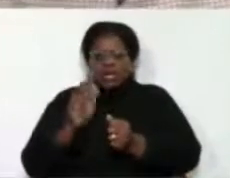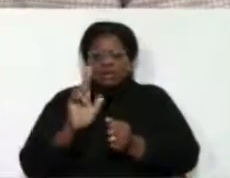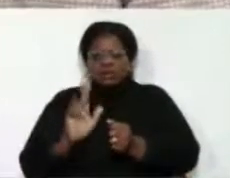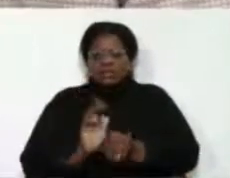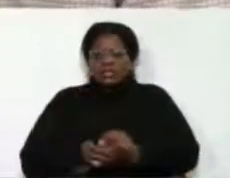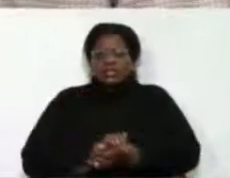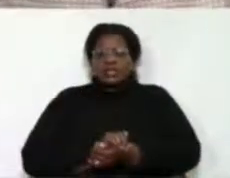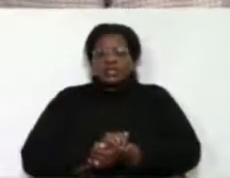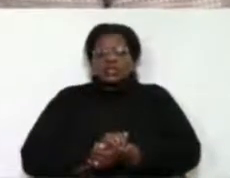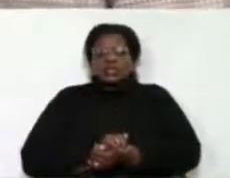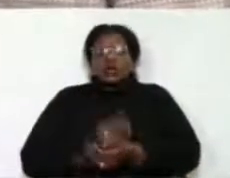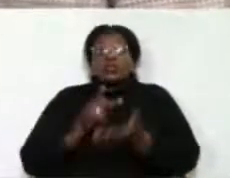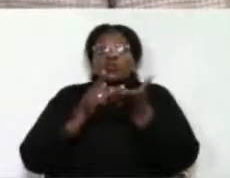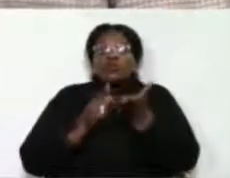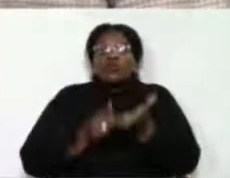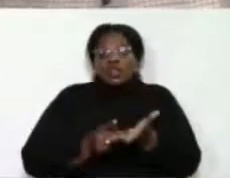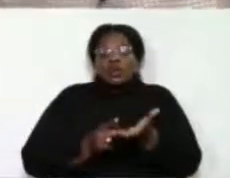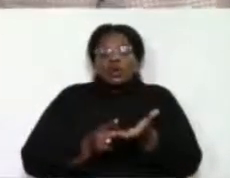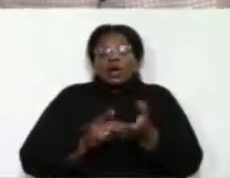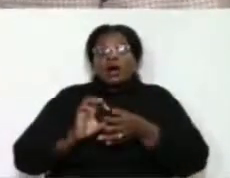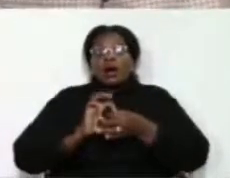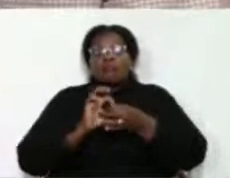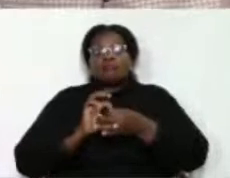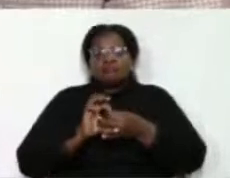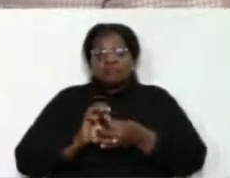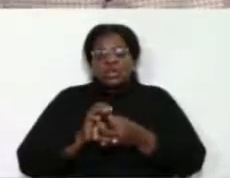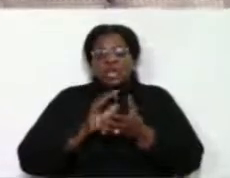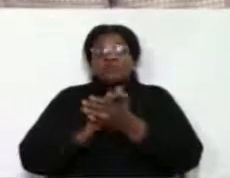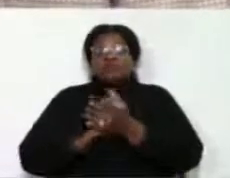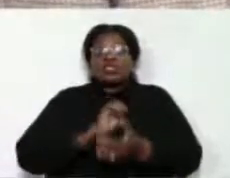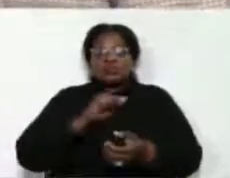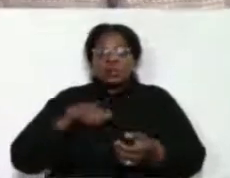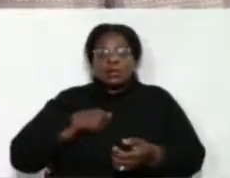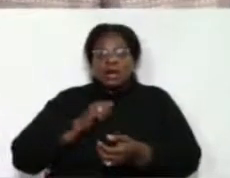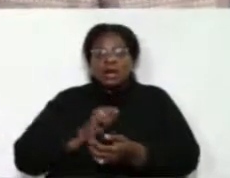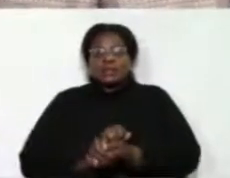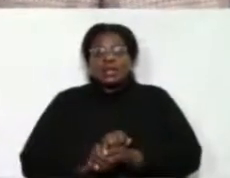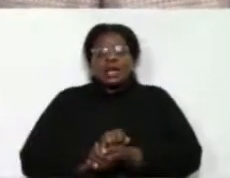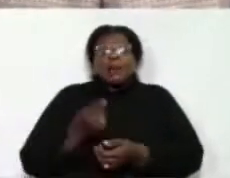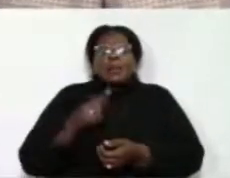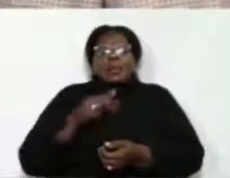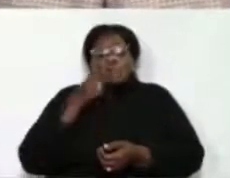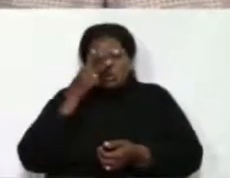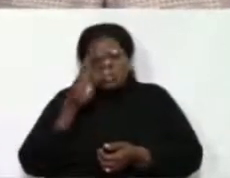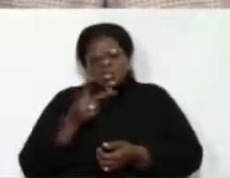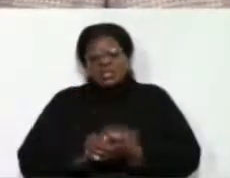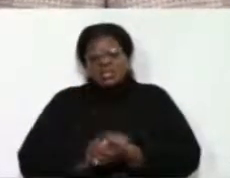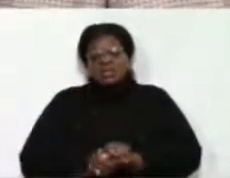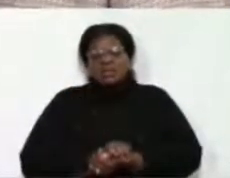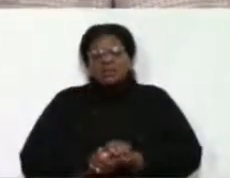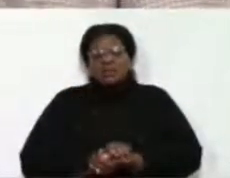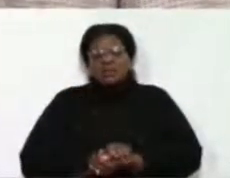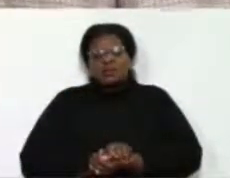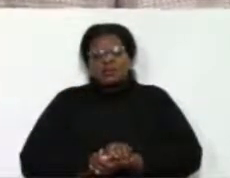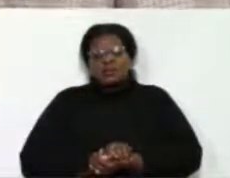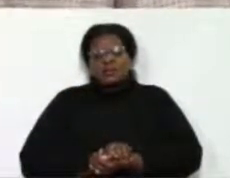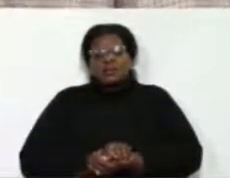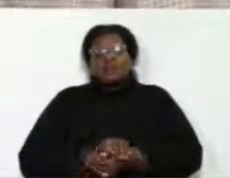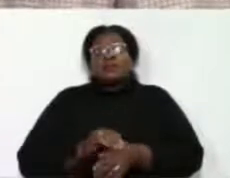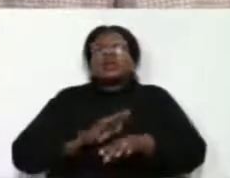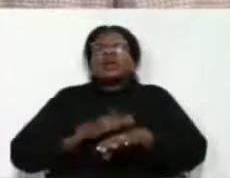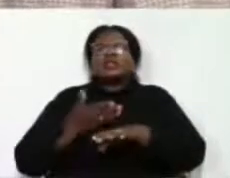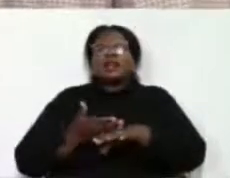friendship in case the business goes wrong? Did we consider that? So let's say a business partner could